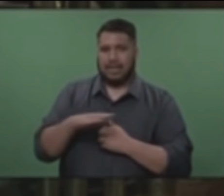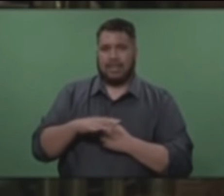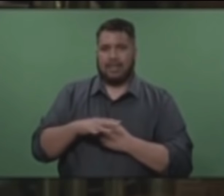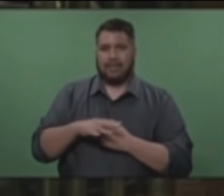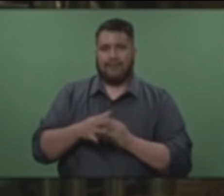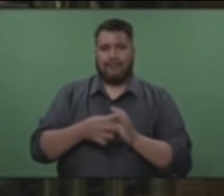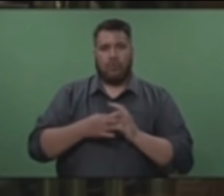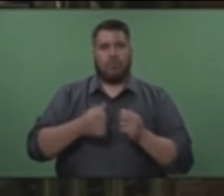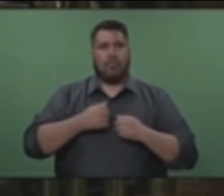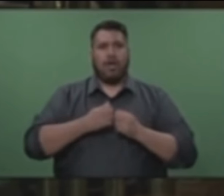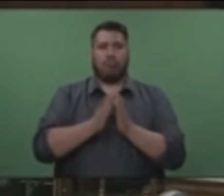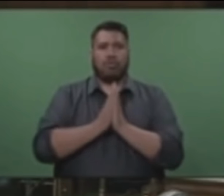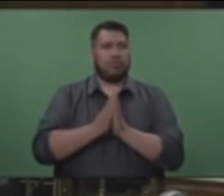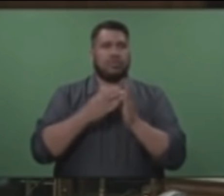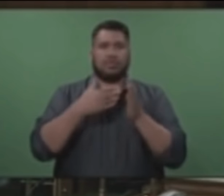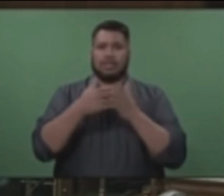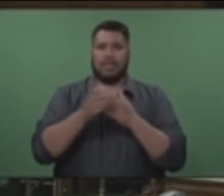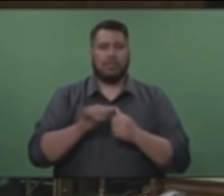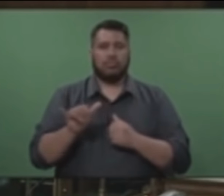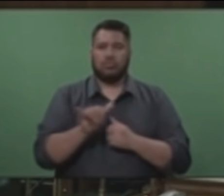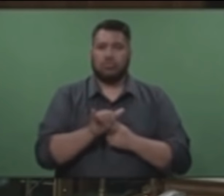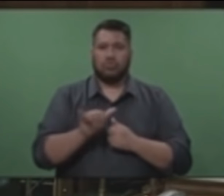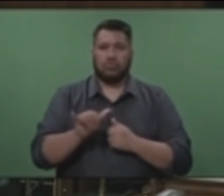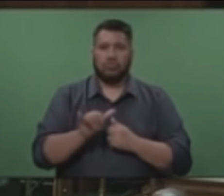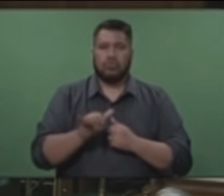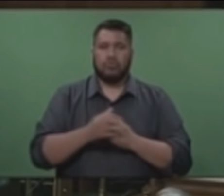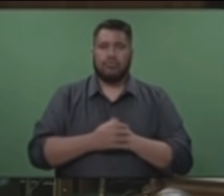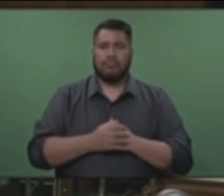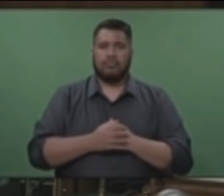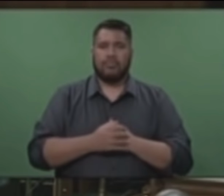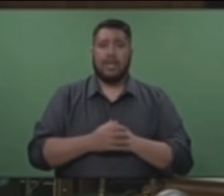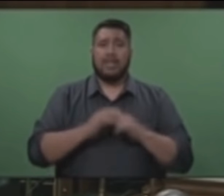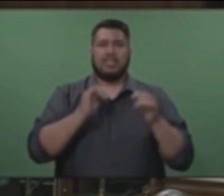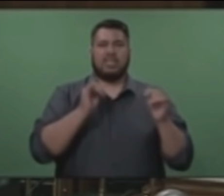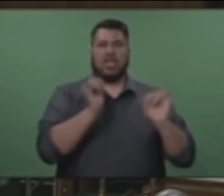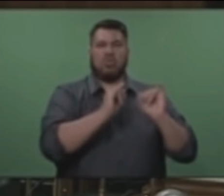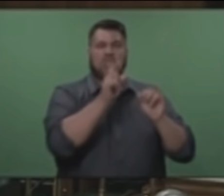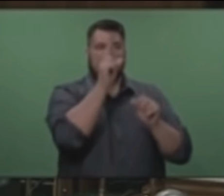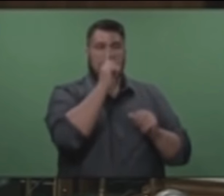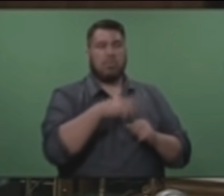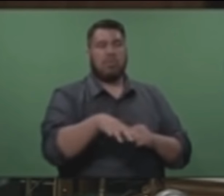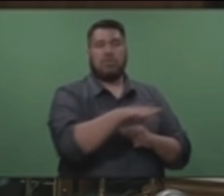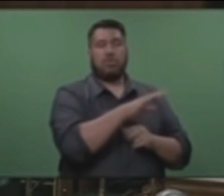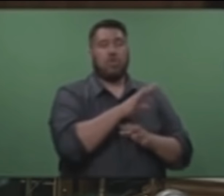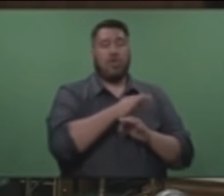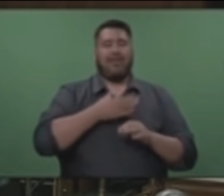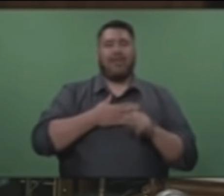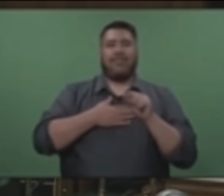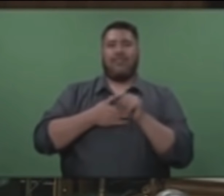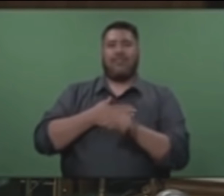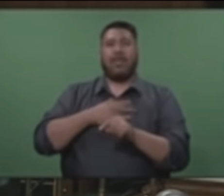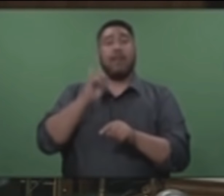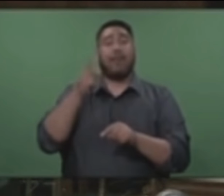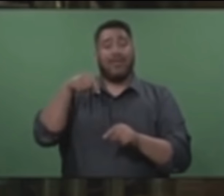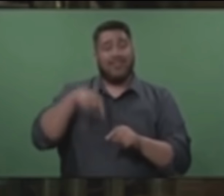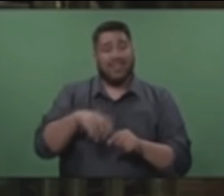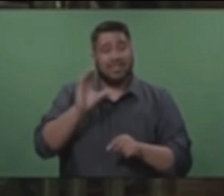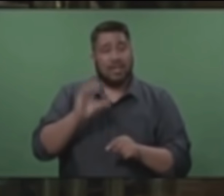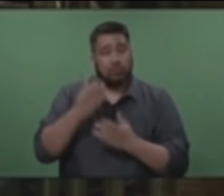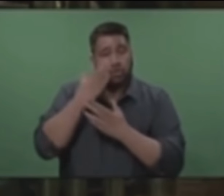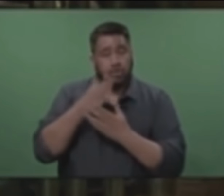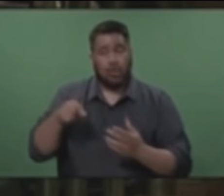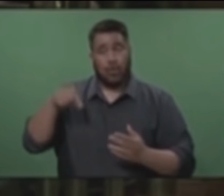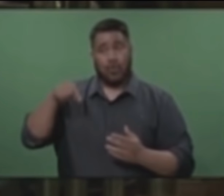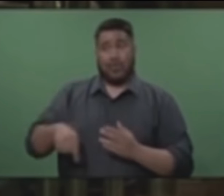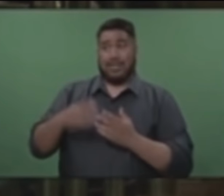public or private. The terrorist may not like it, but this country has shown, and this Parliament is showing, that we will